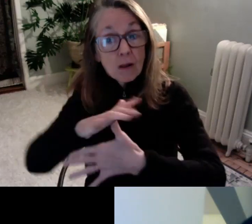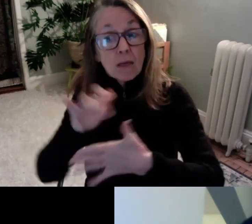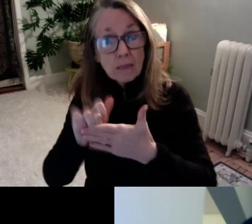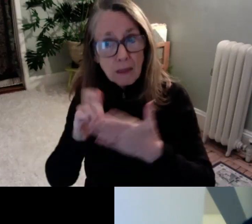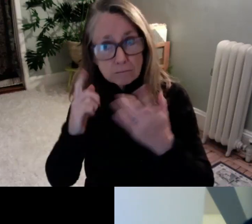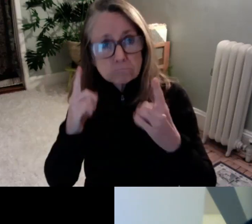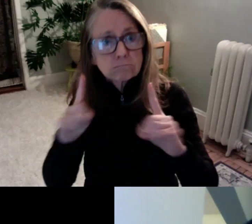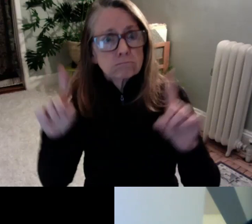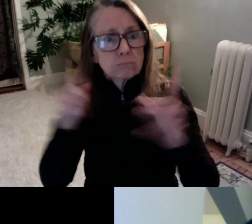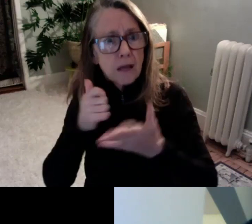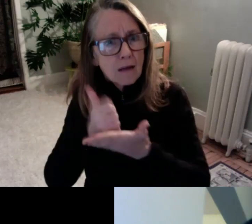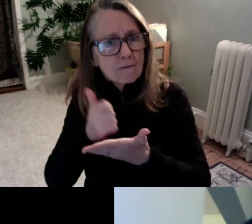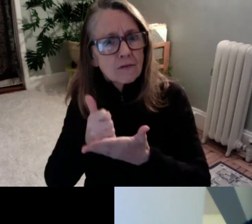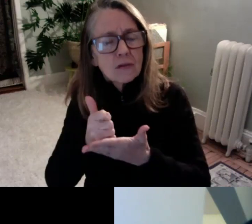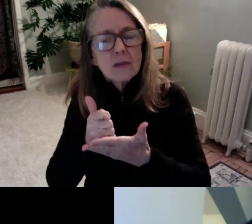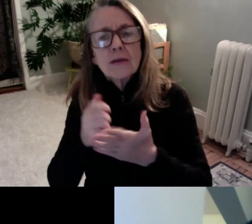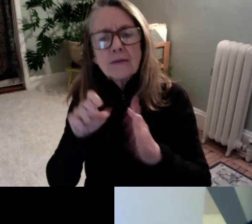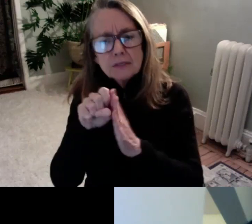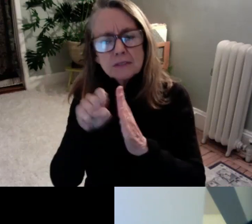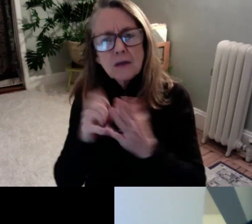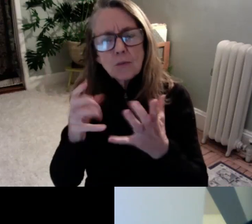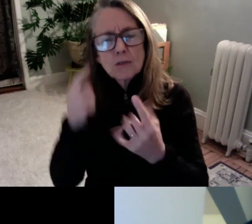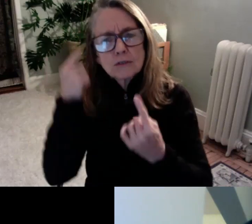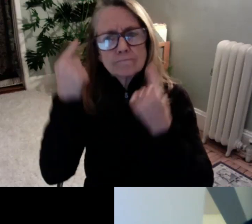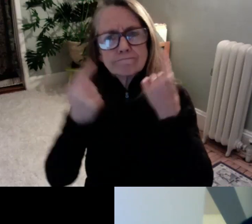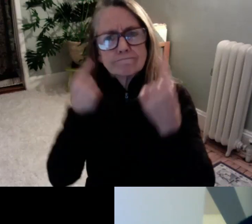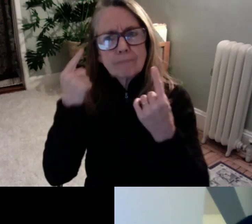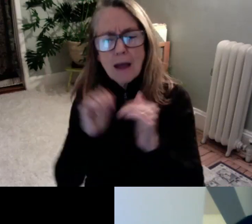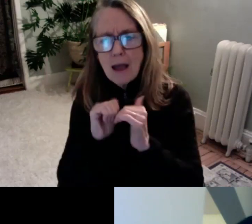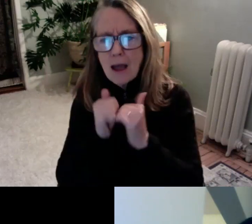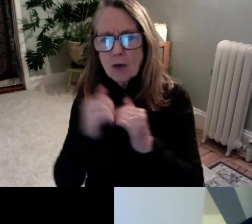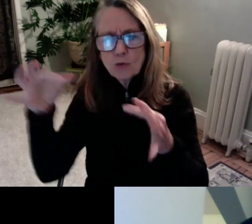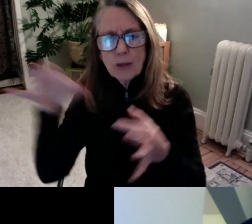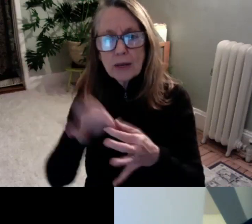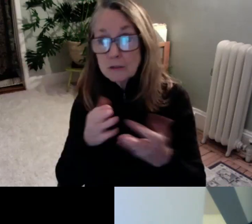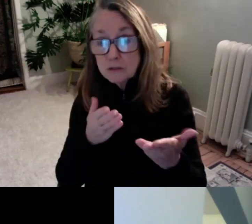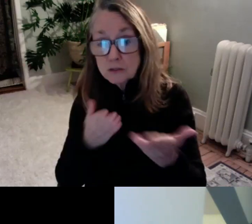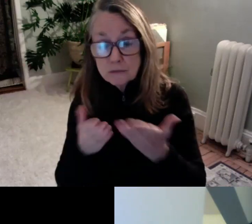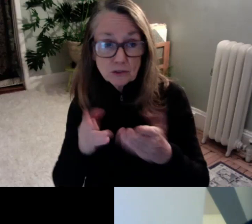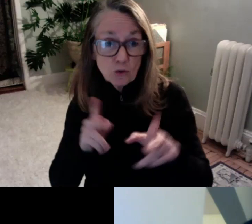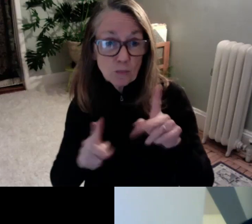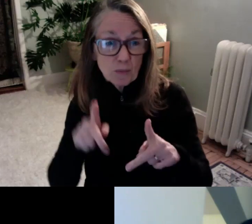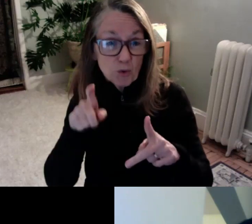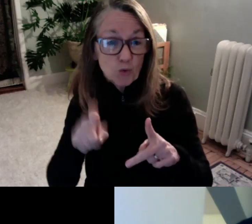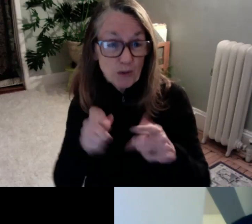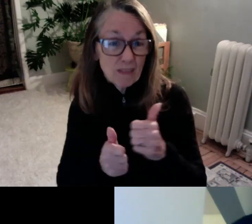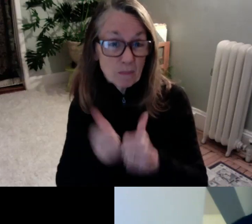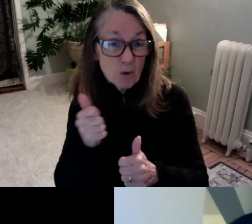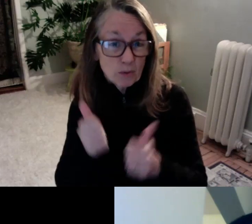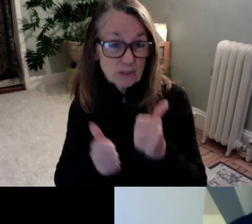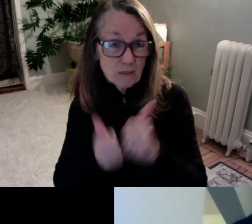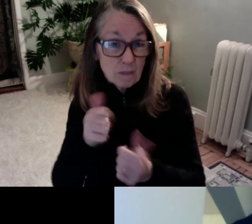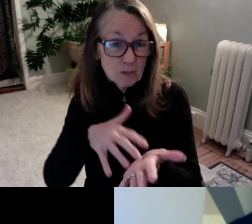state is interested in thinking about how to connect services with those who are most vulnerable. And oftentimes